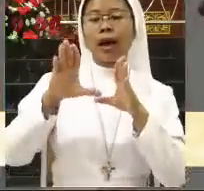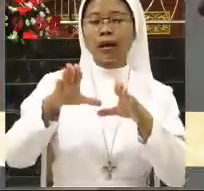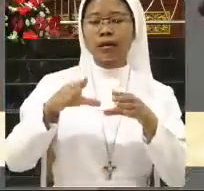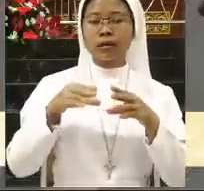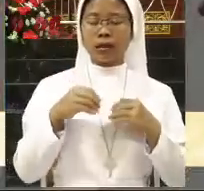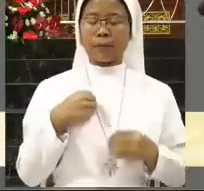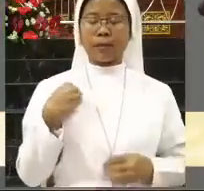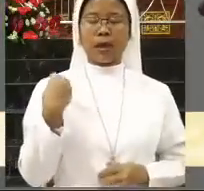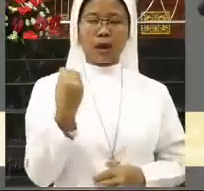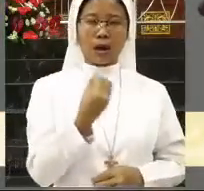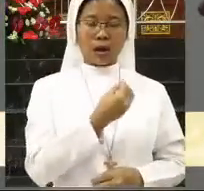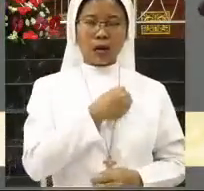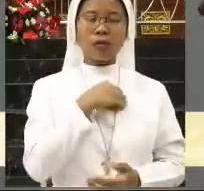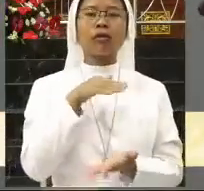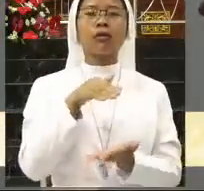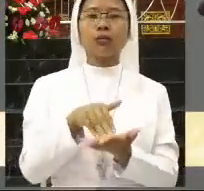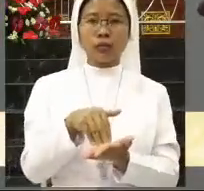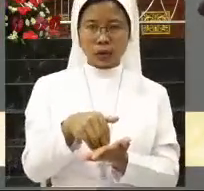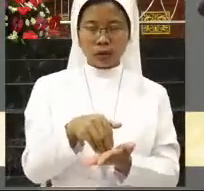our weaknesses.